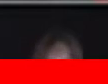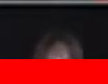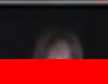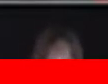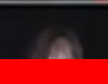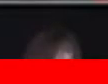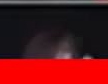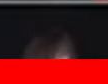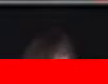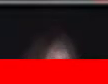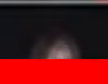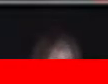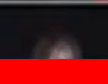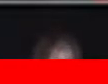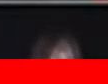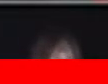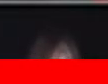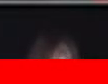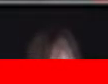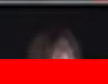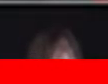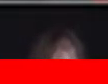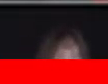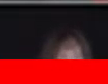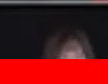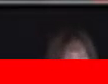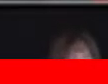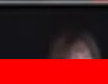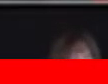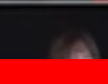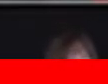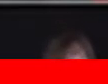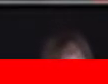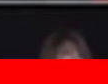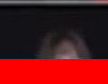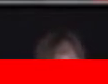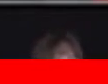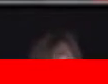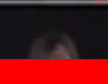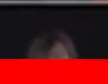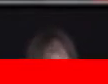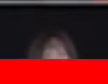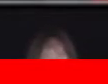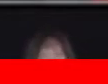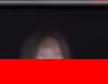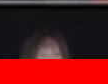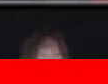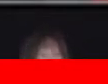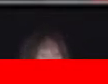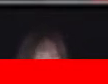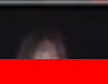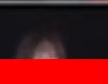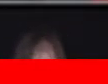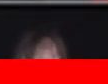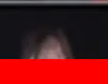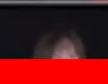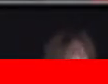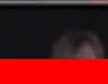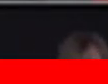ontario.ca/COVID support to apply for relief. Again, if you are a business owner in Peel, Toronto, York,